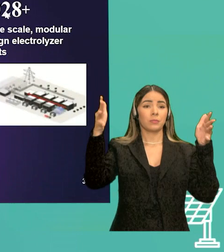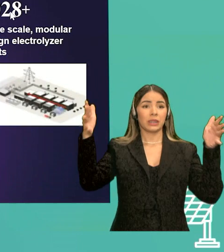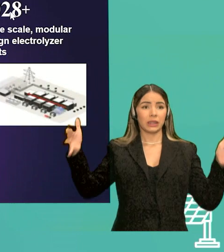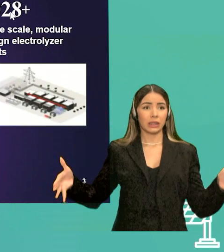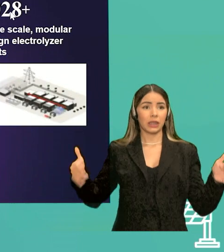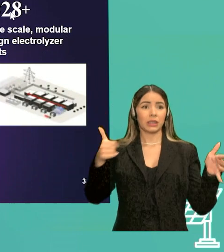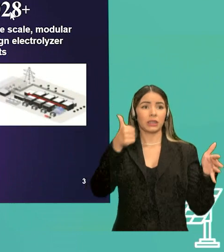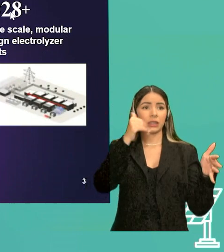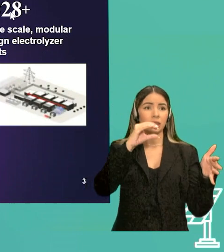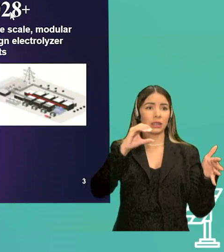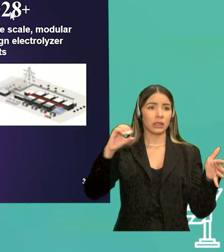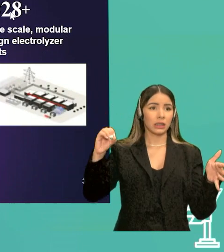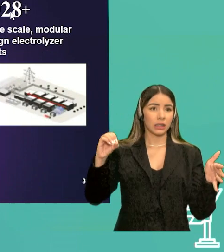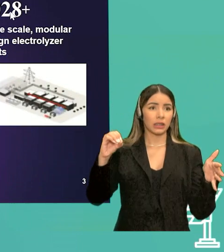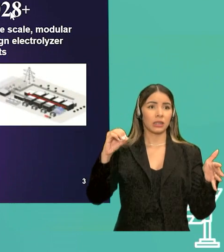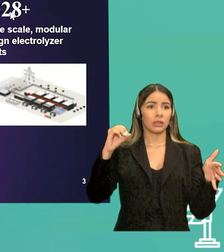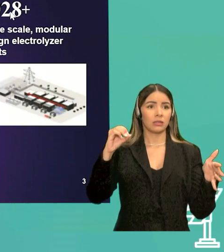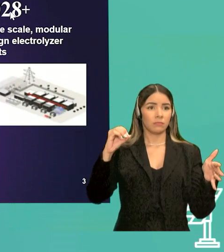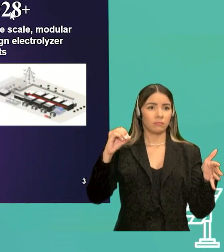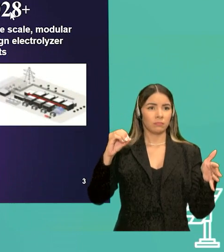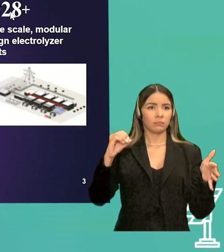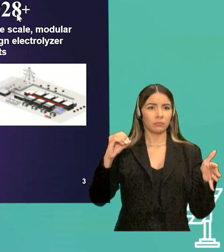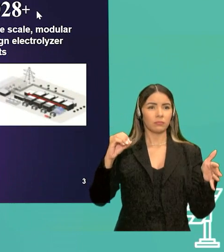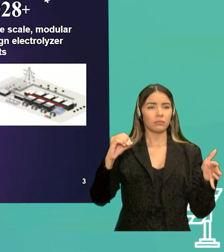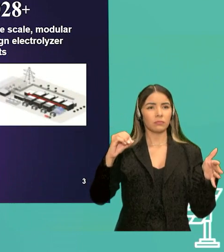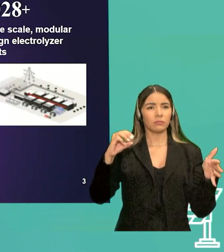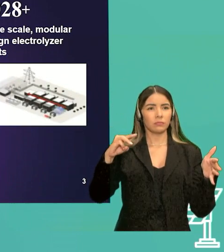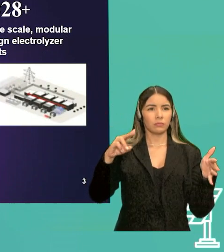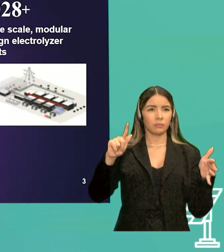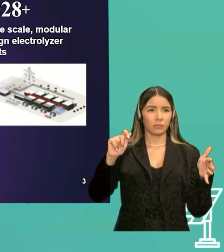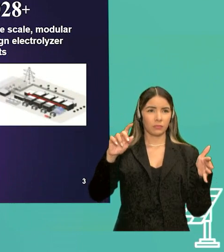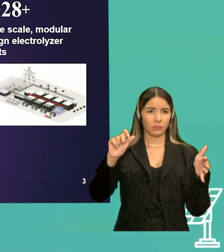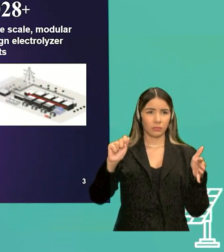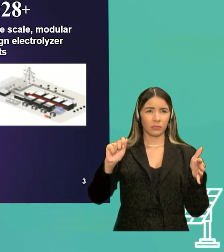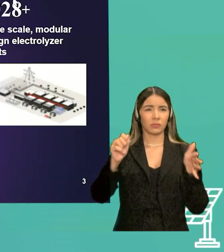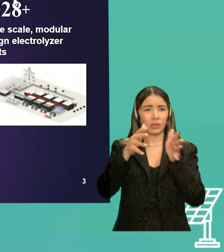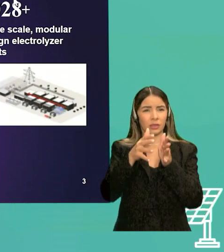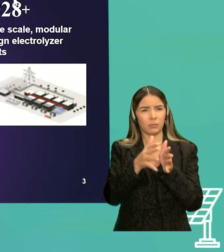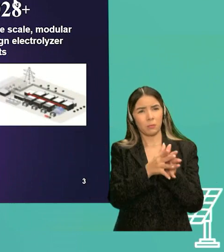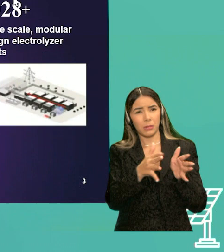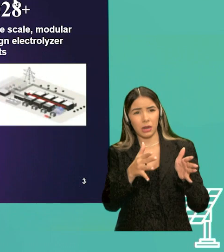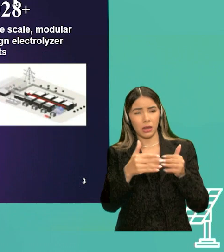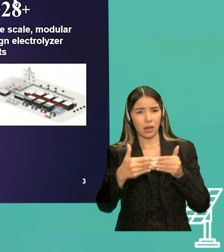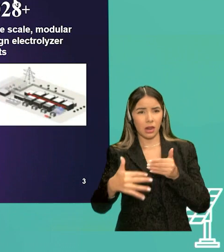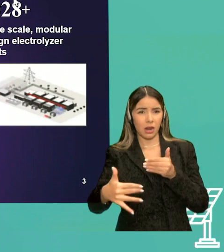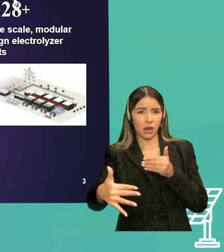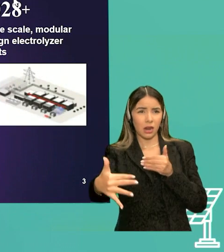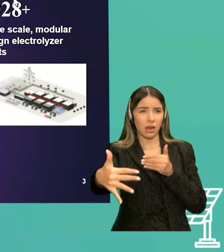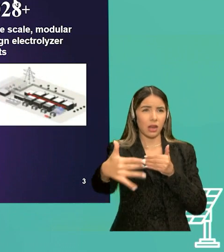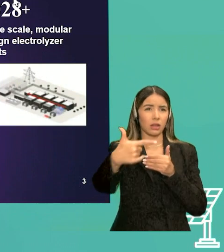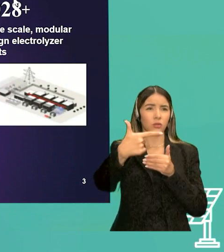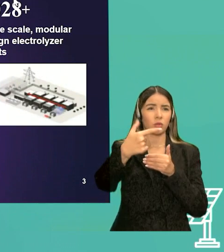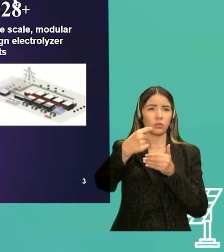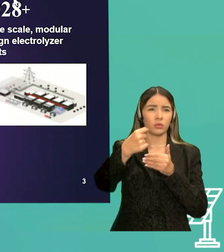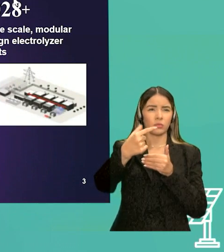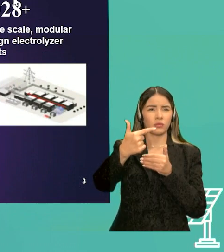for 2023, and for 2028 and plus, we'll start